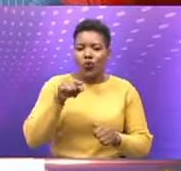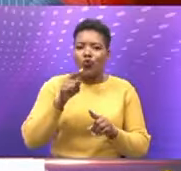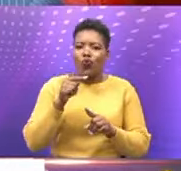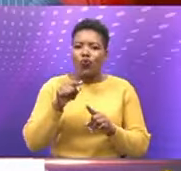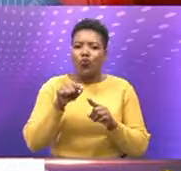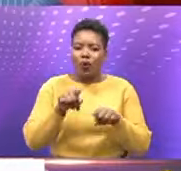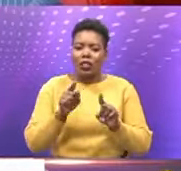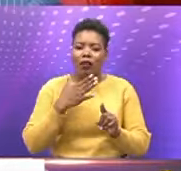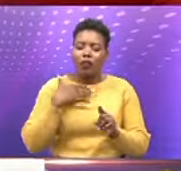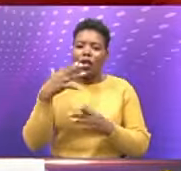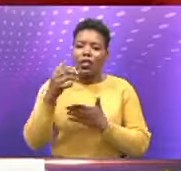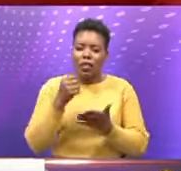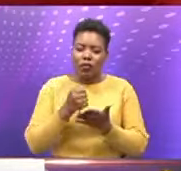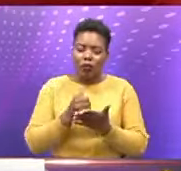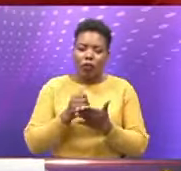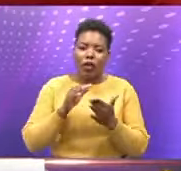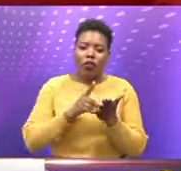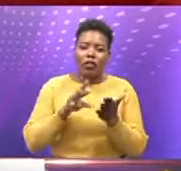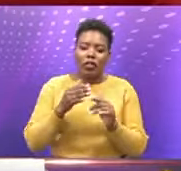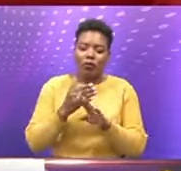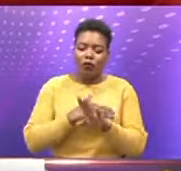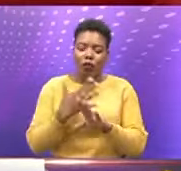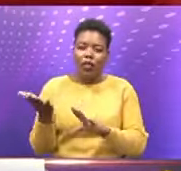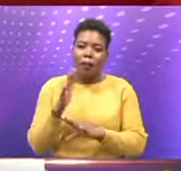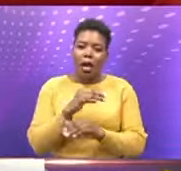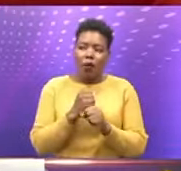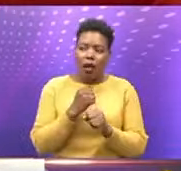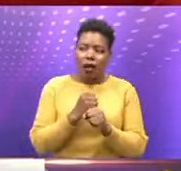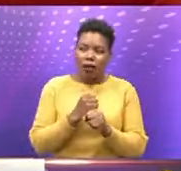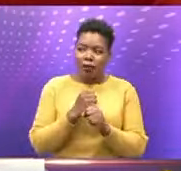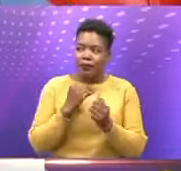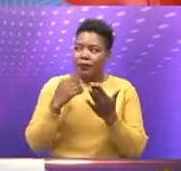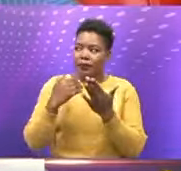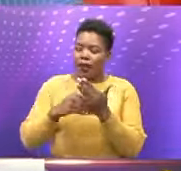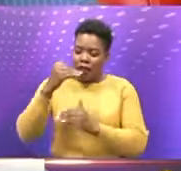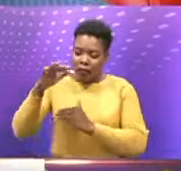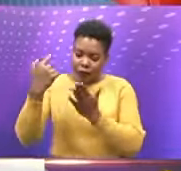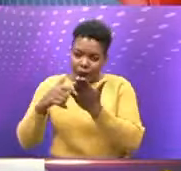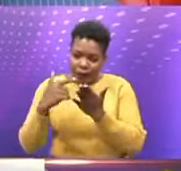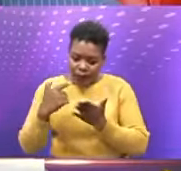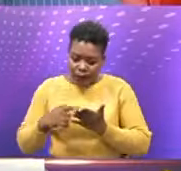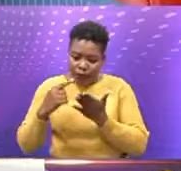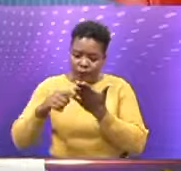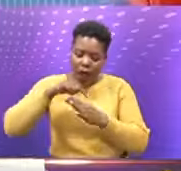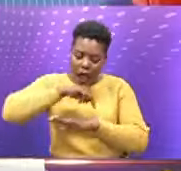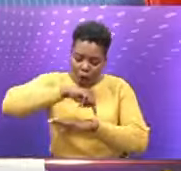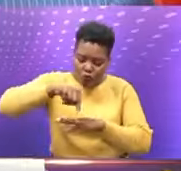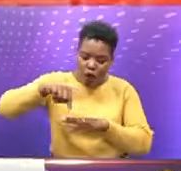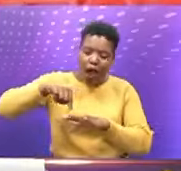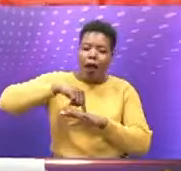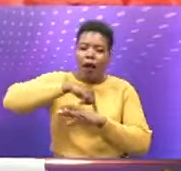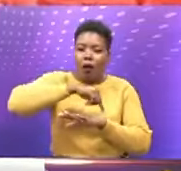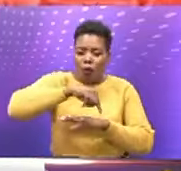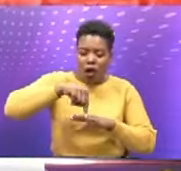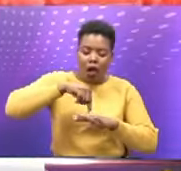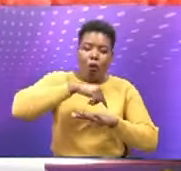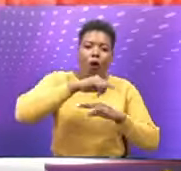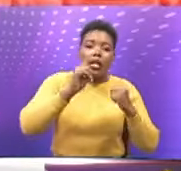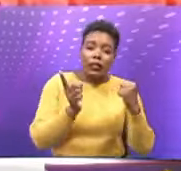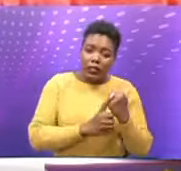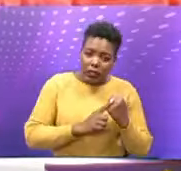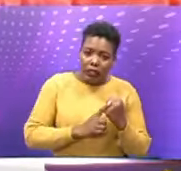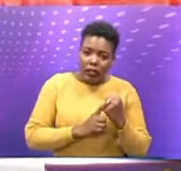doctors before they go back to work? Bang ka ochung' motegno kuom seche auchiel, riwruok mar lakteche kaachiel kod riwruok mar